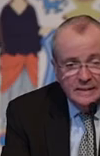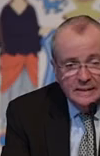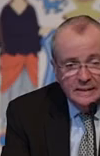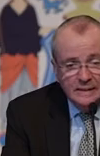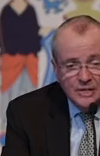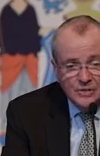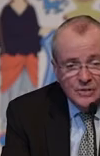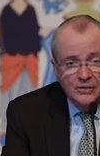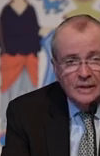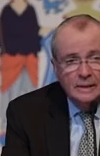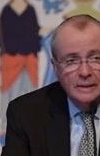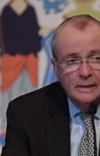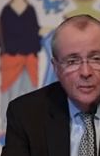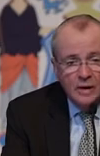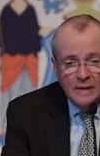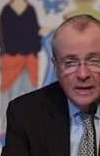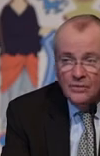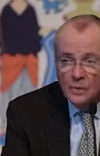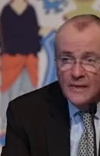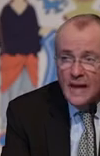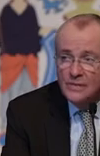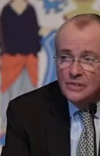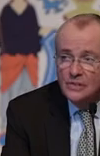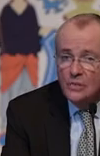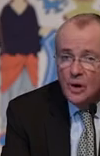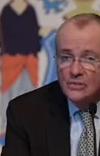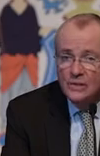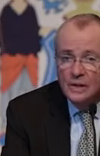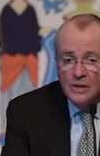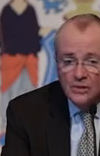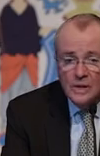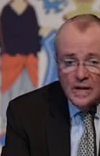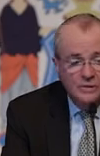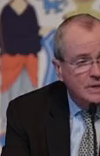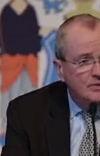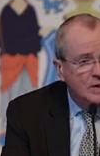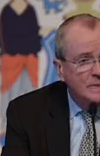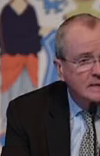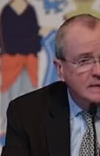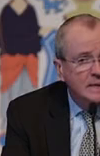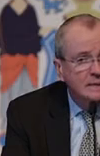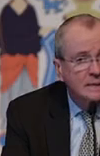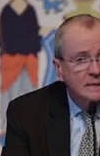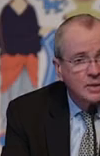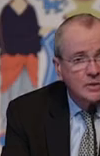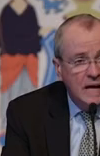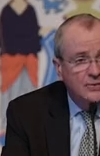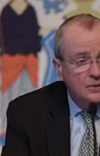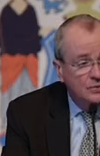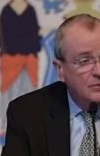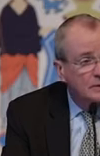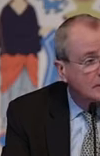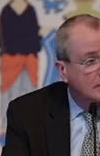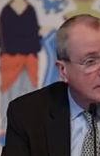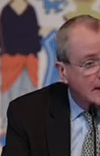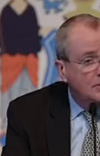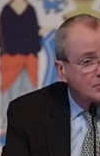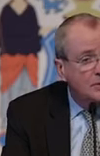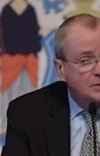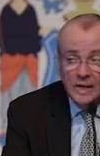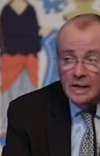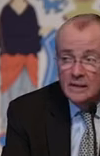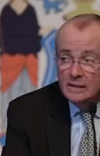92,387. And as you can see, we are announcing with the heaviest of hearts, 379 new deaths. This is the